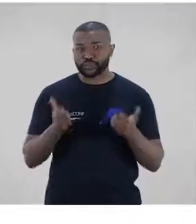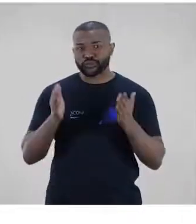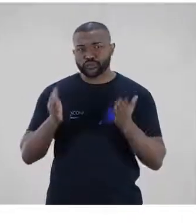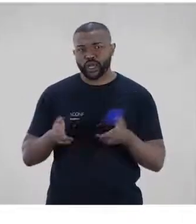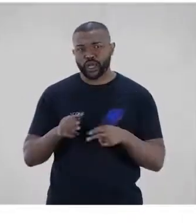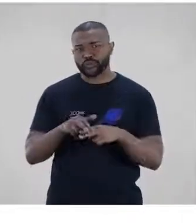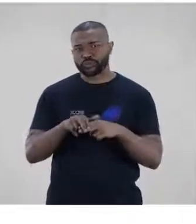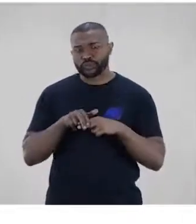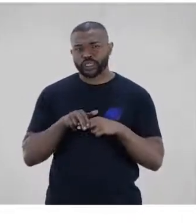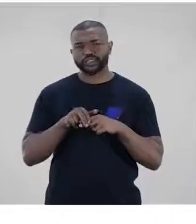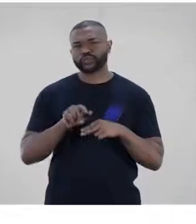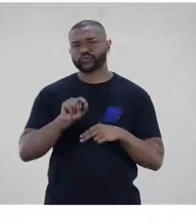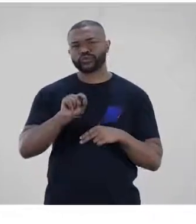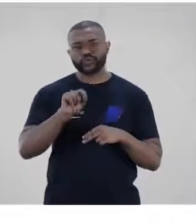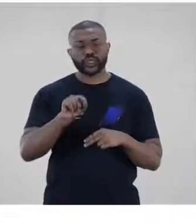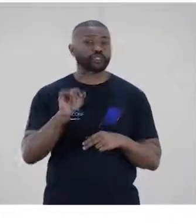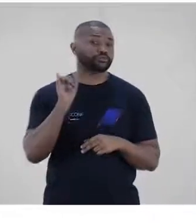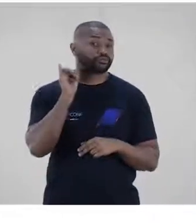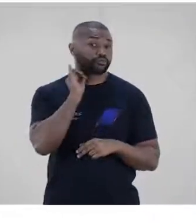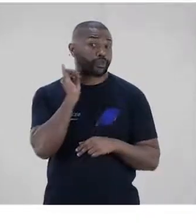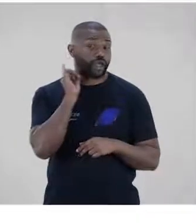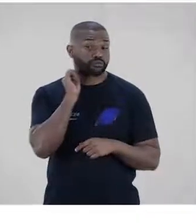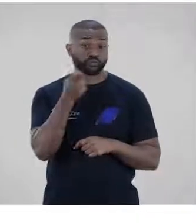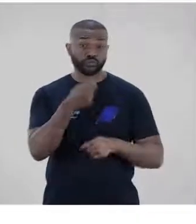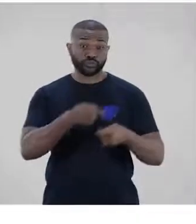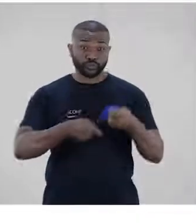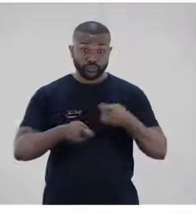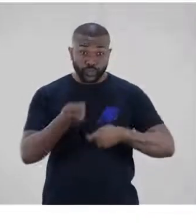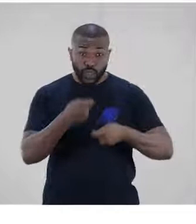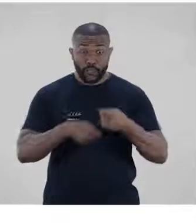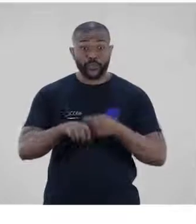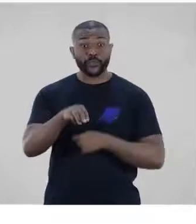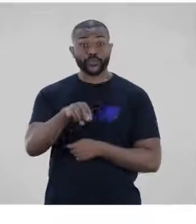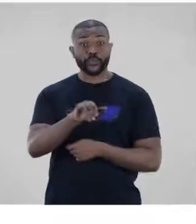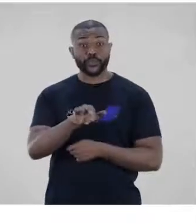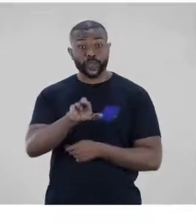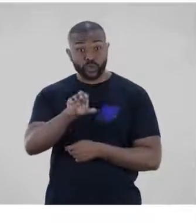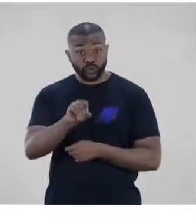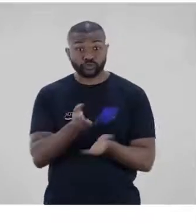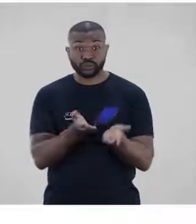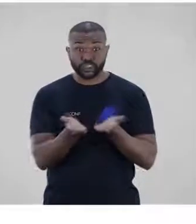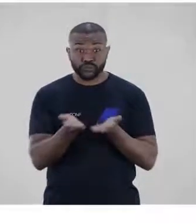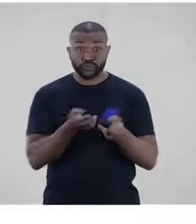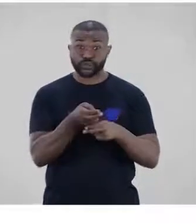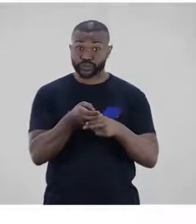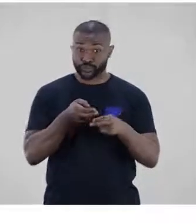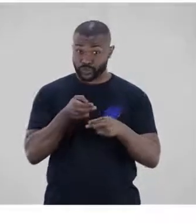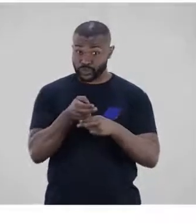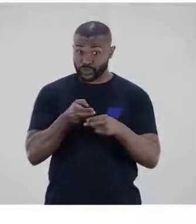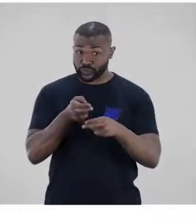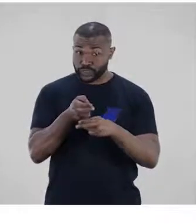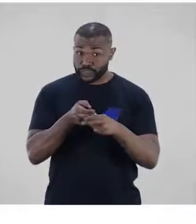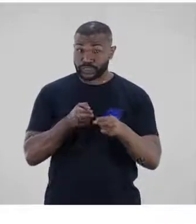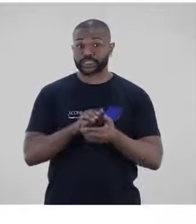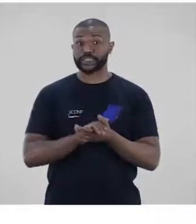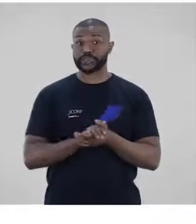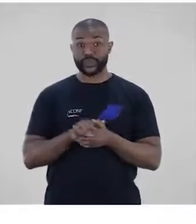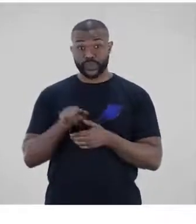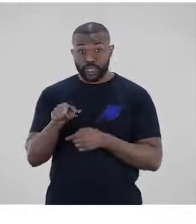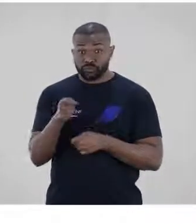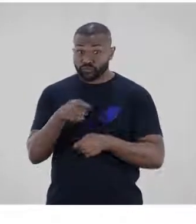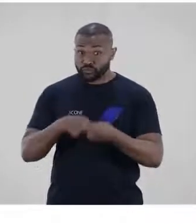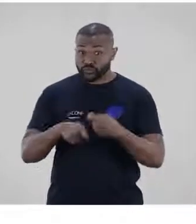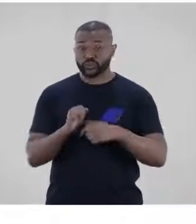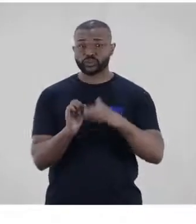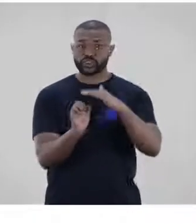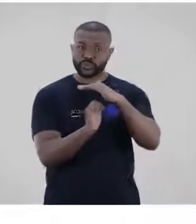is basically constitutes of databases that runs our microservices, runs our applications. They run